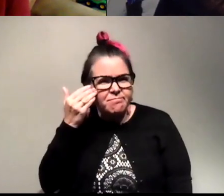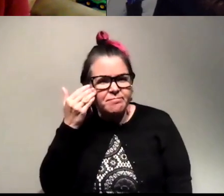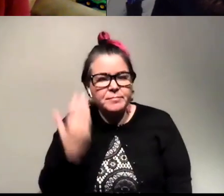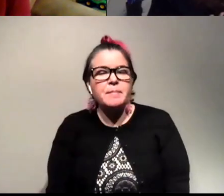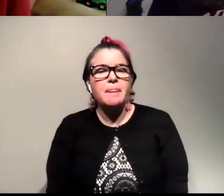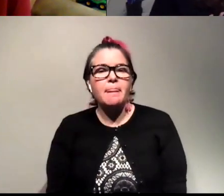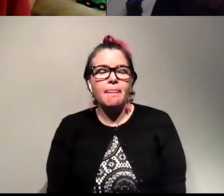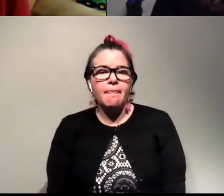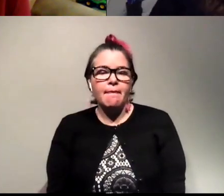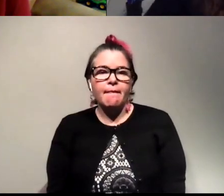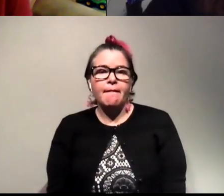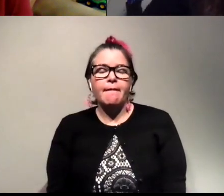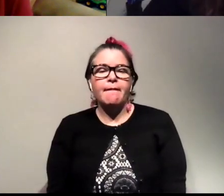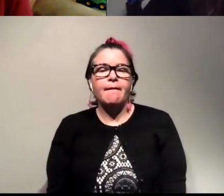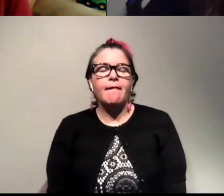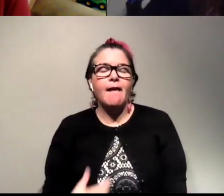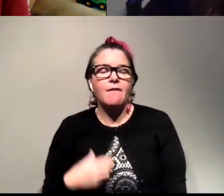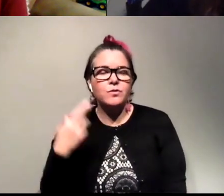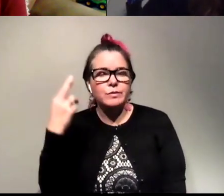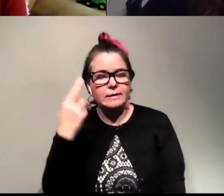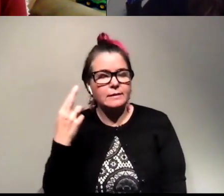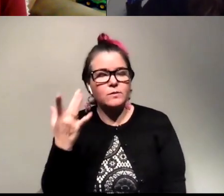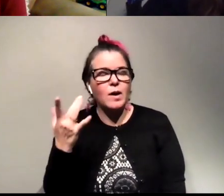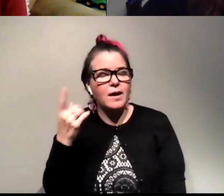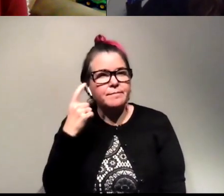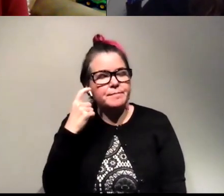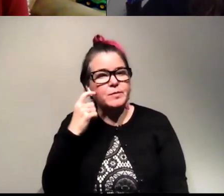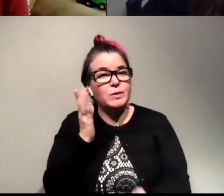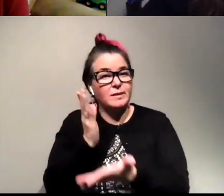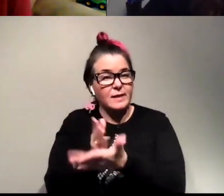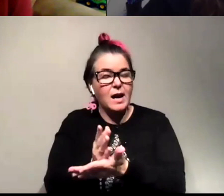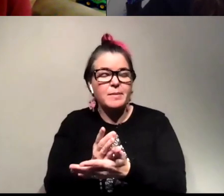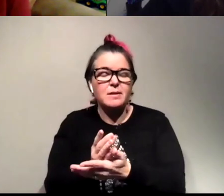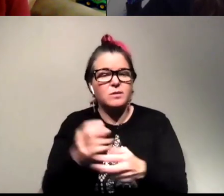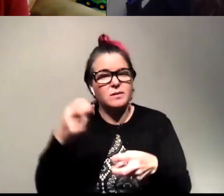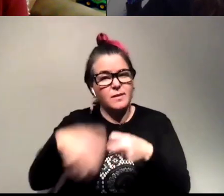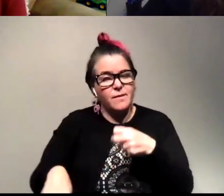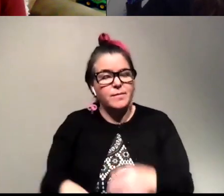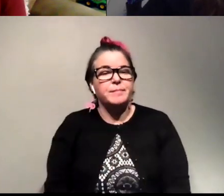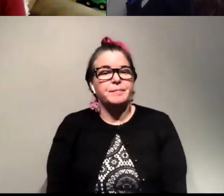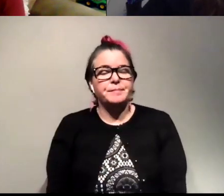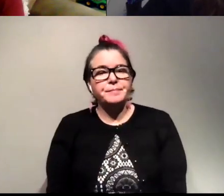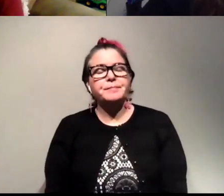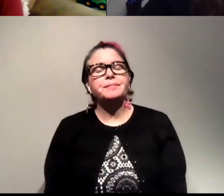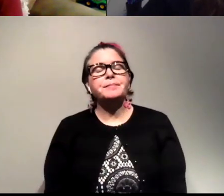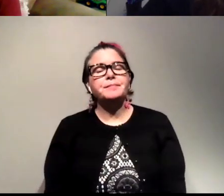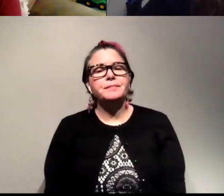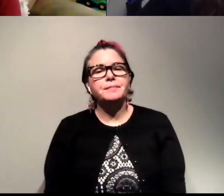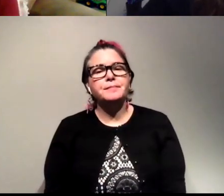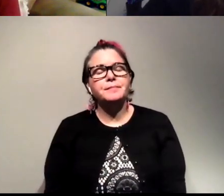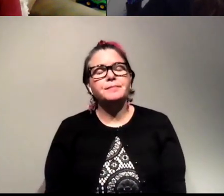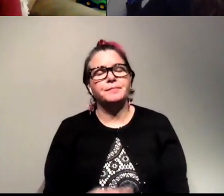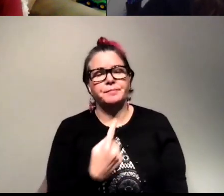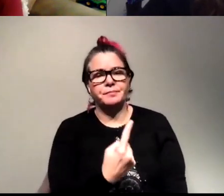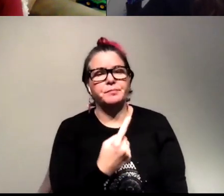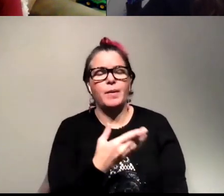And there's a few reasons why we think stopping is so difficult. So one of the things